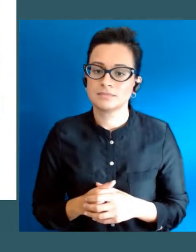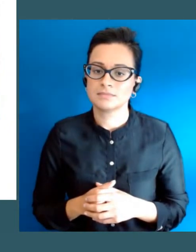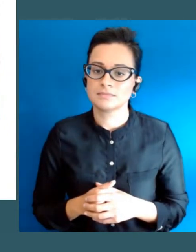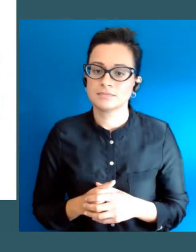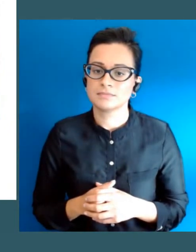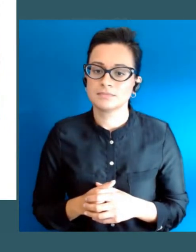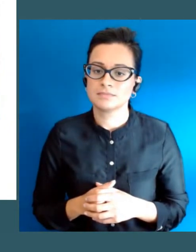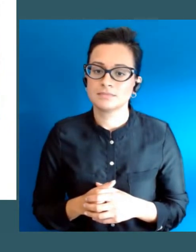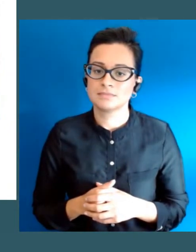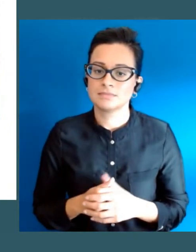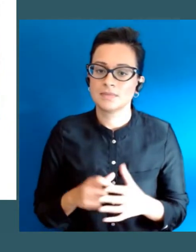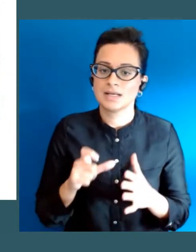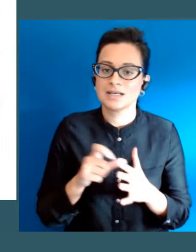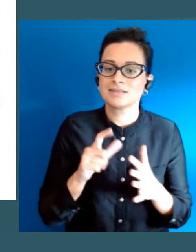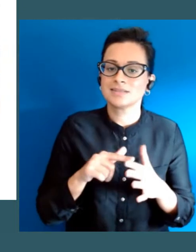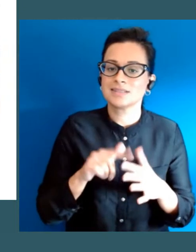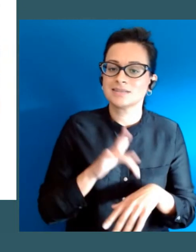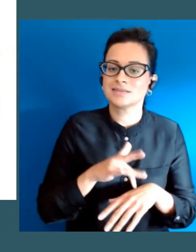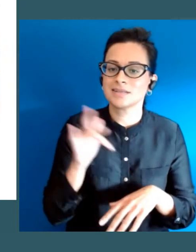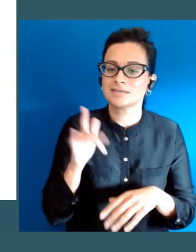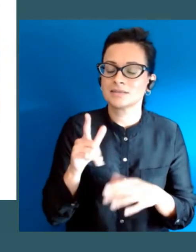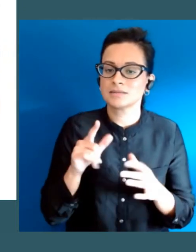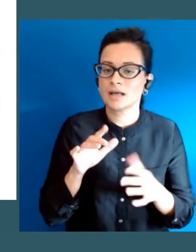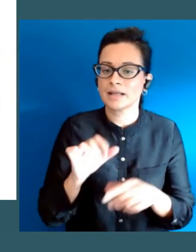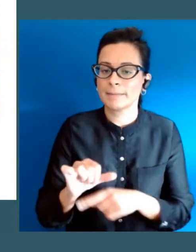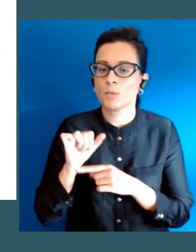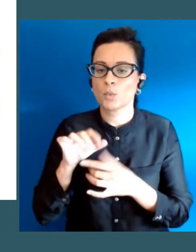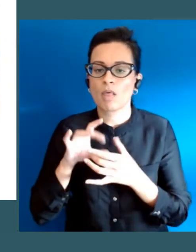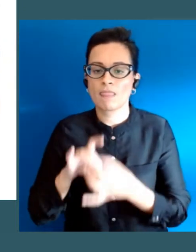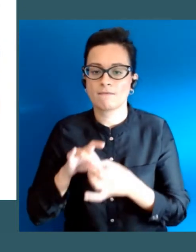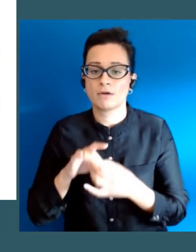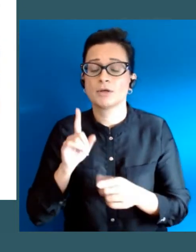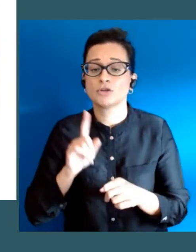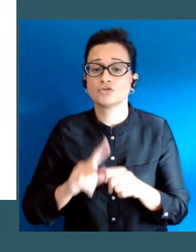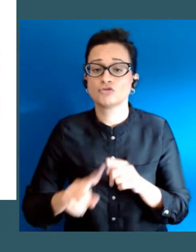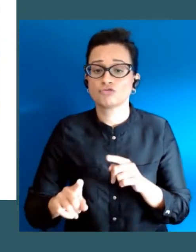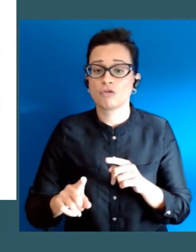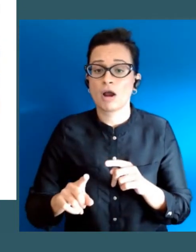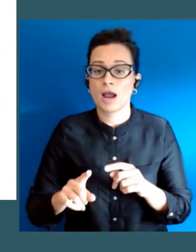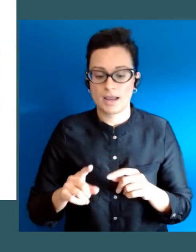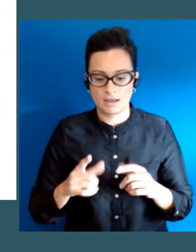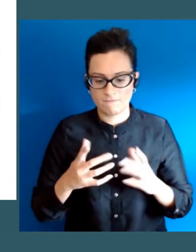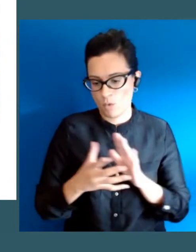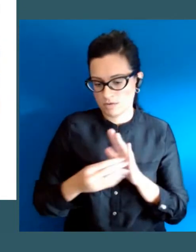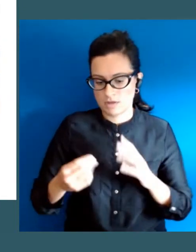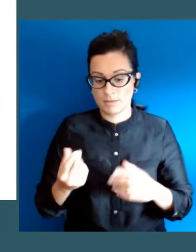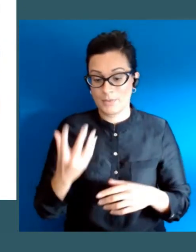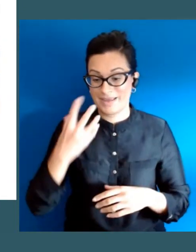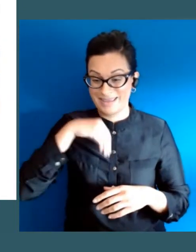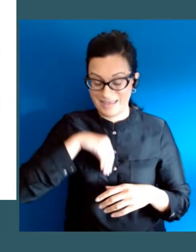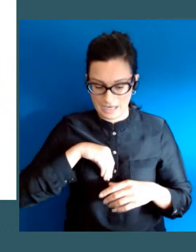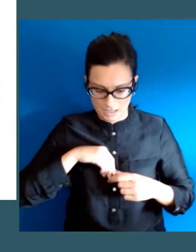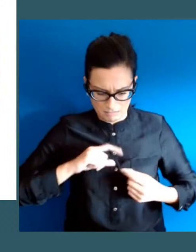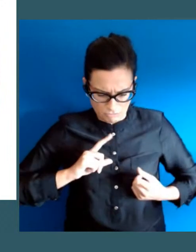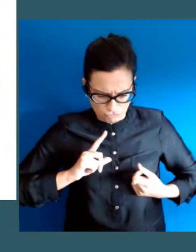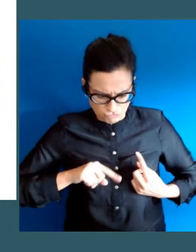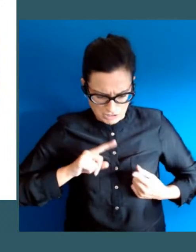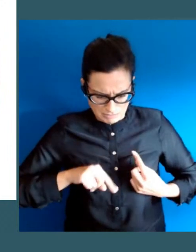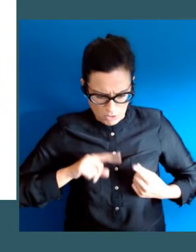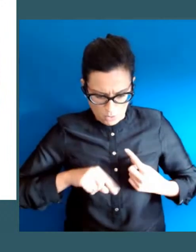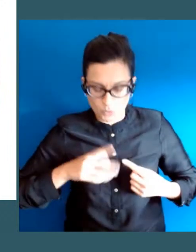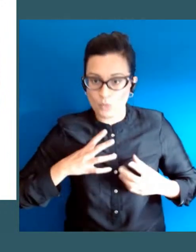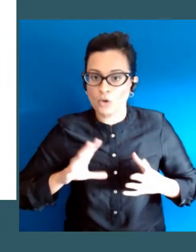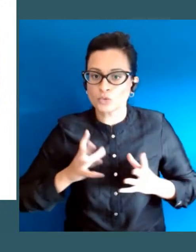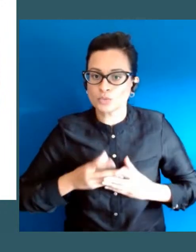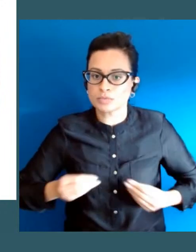desensitization immunotherapy, what you're trying to do is to switch off the allergic response once it's developed. So you're trying to reprogram the